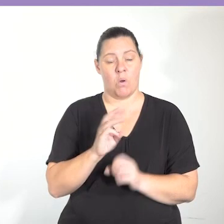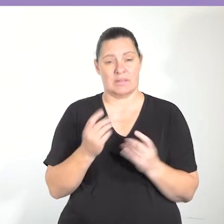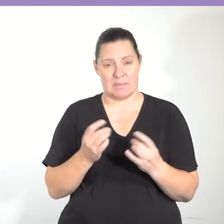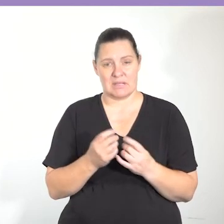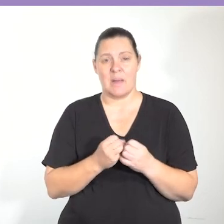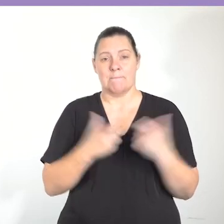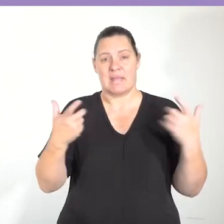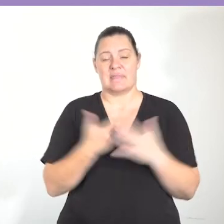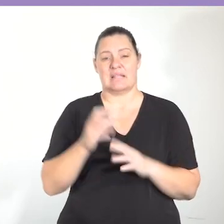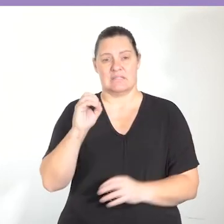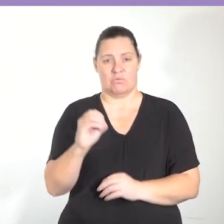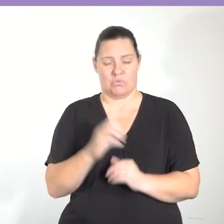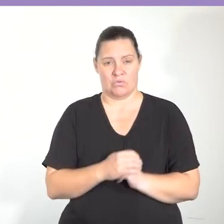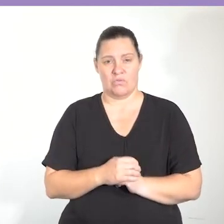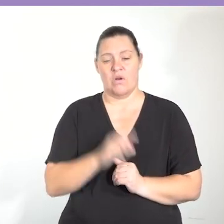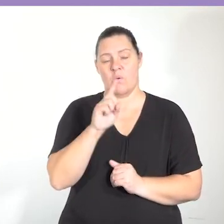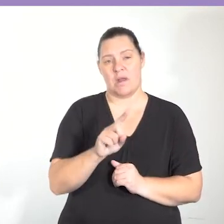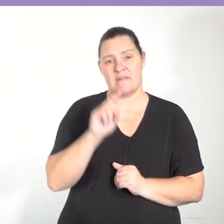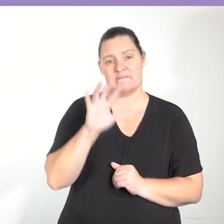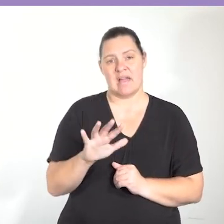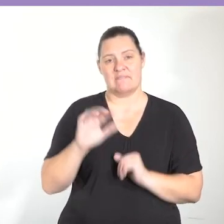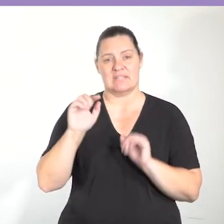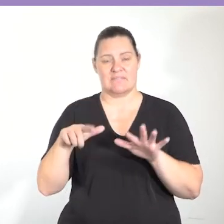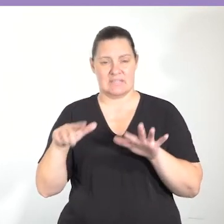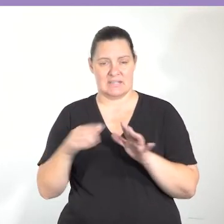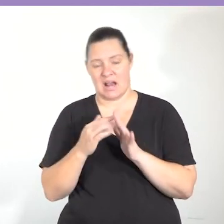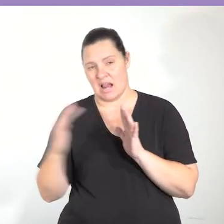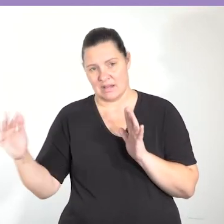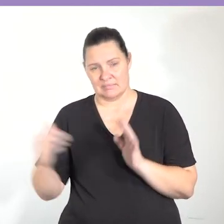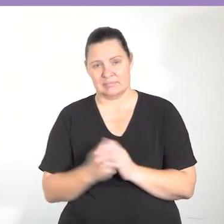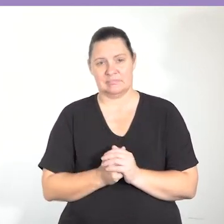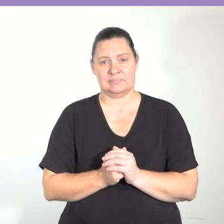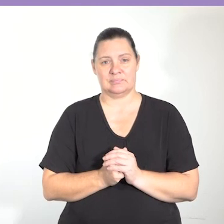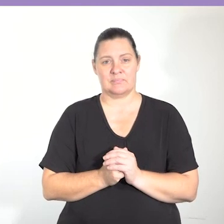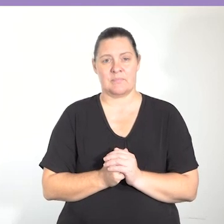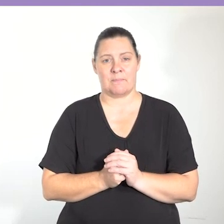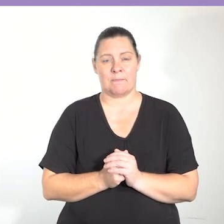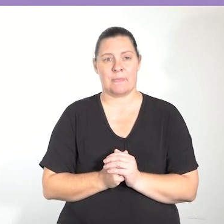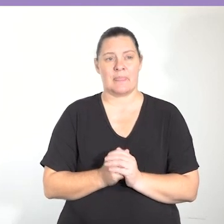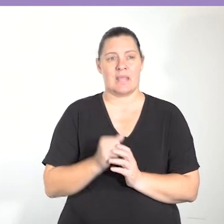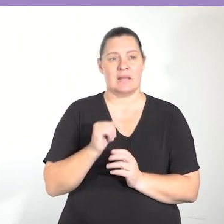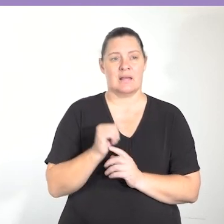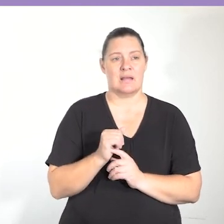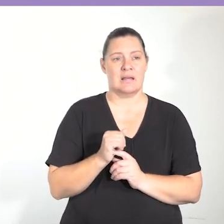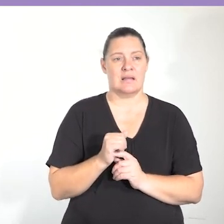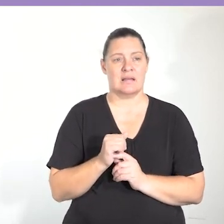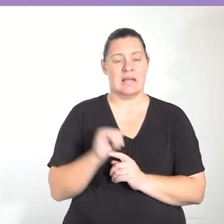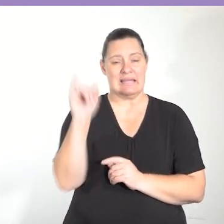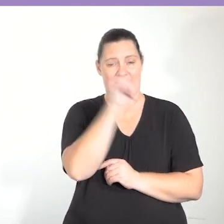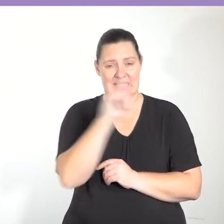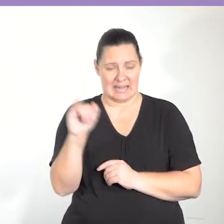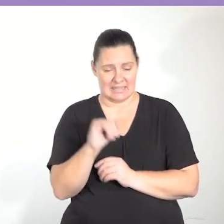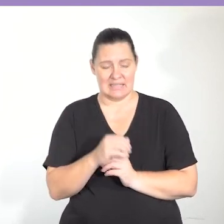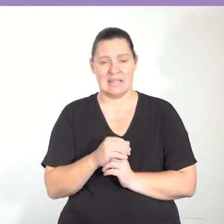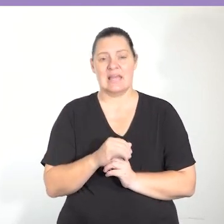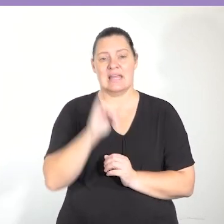0. For example, 1, 5, 17, and so on. Integers. The symbol is a Z.